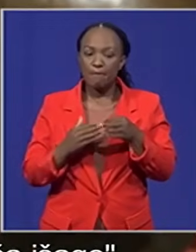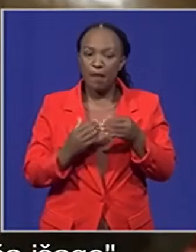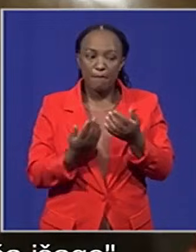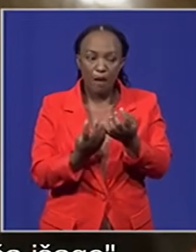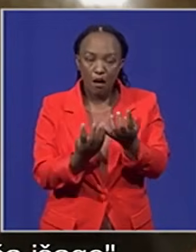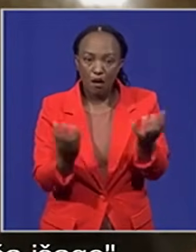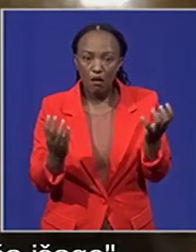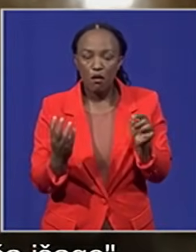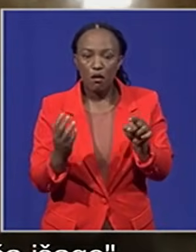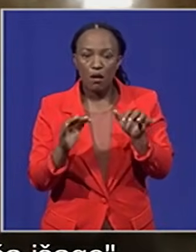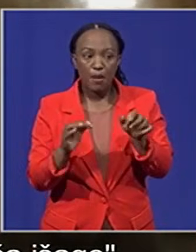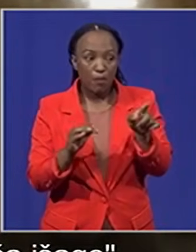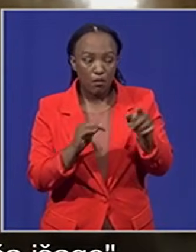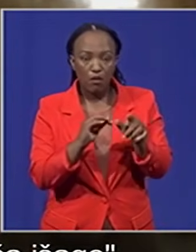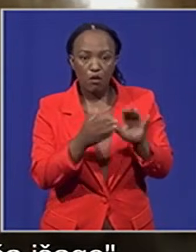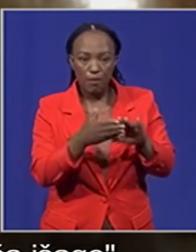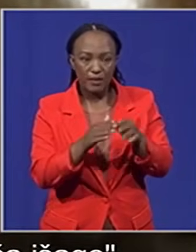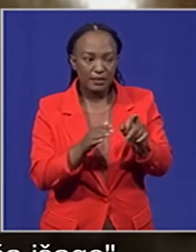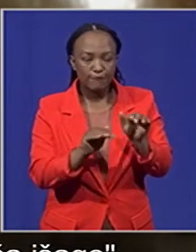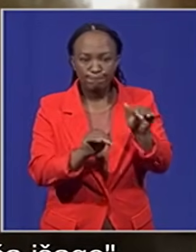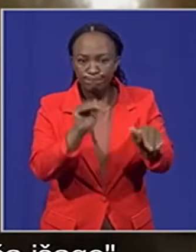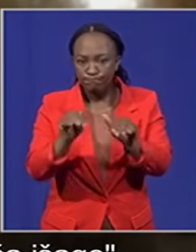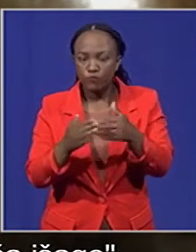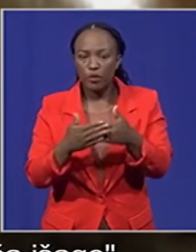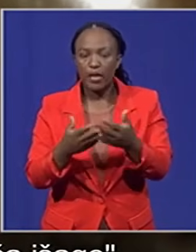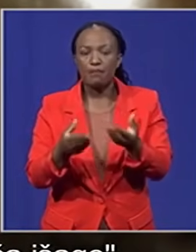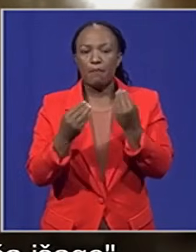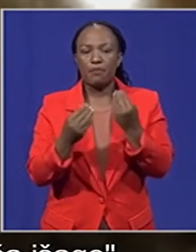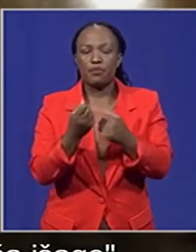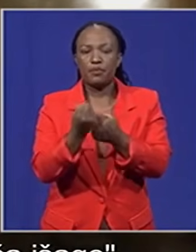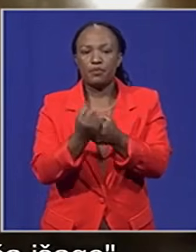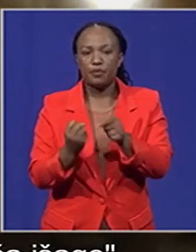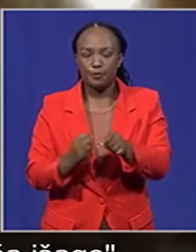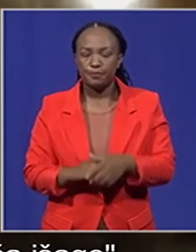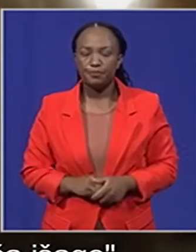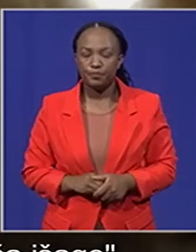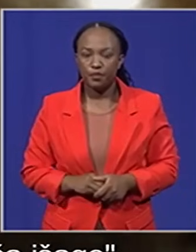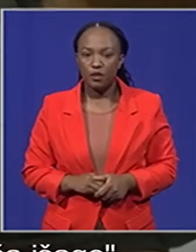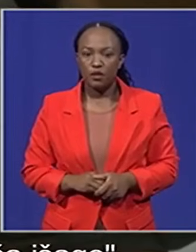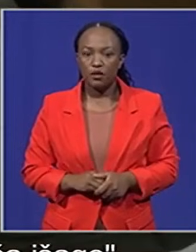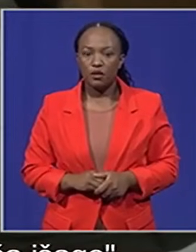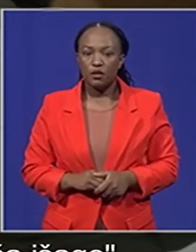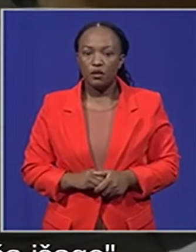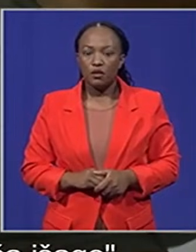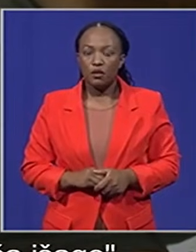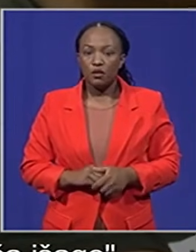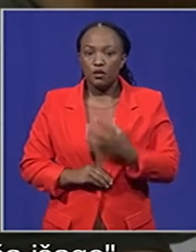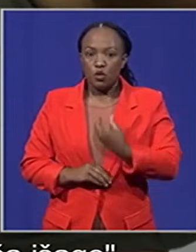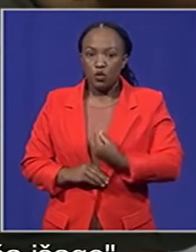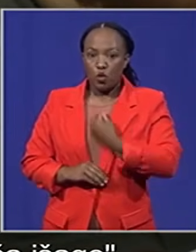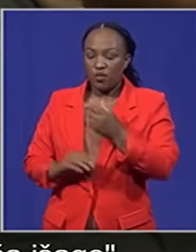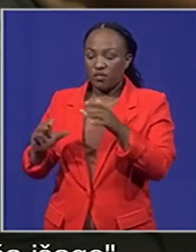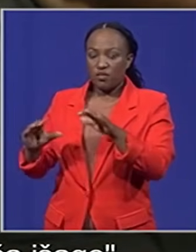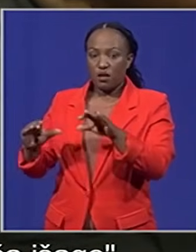ditšhaba tšeo ba tšwago go tšona gore ba hwetše dipoelo tše kaone. The Youth Command will play an important role in